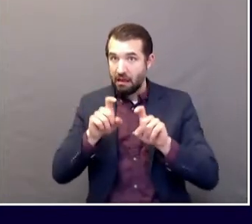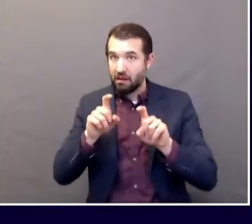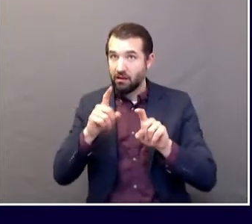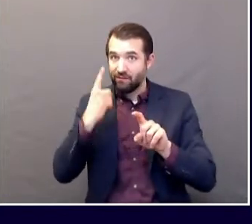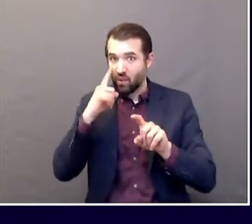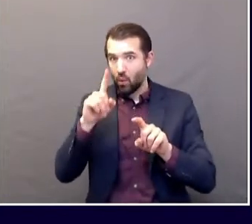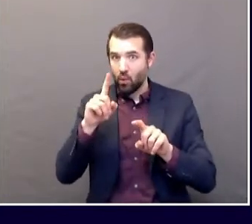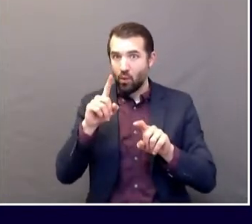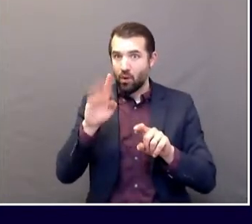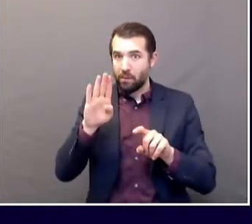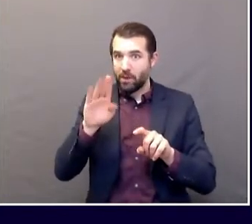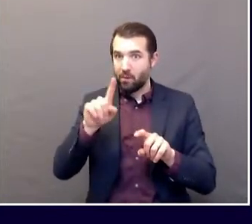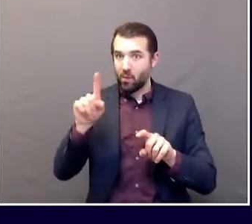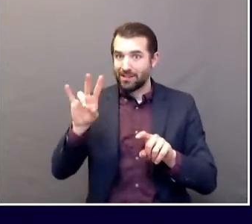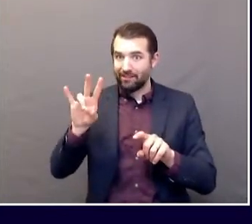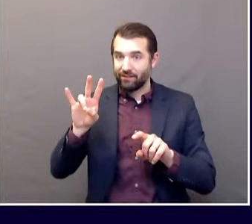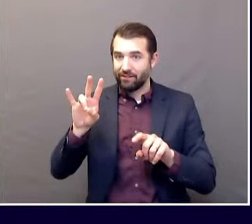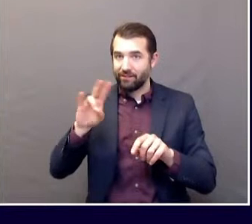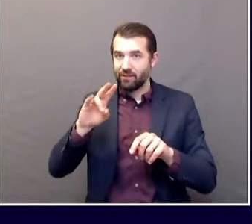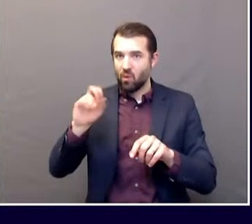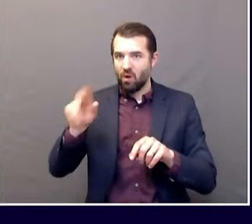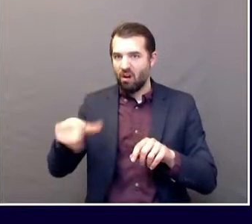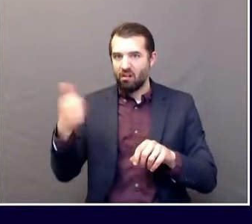take once the sample's at the lab?